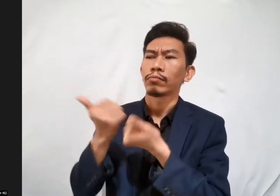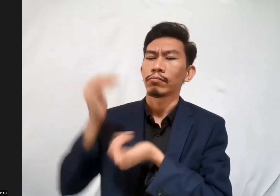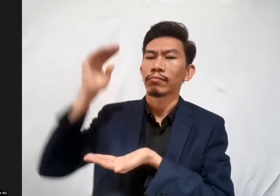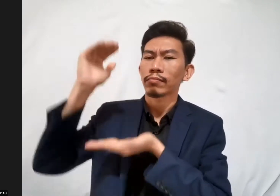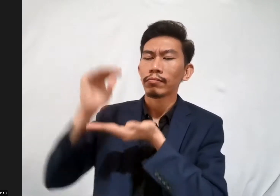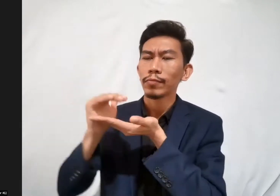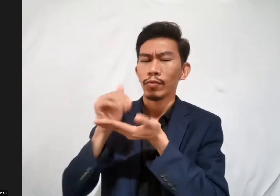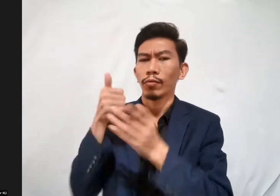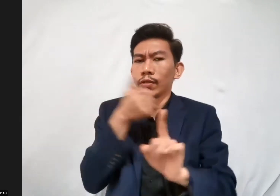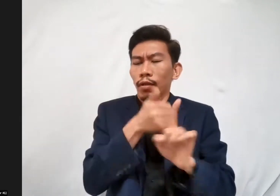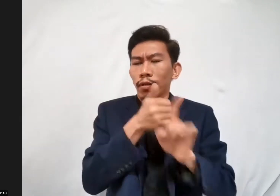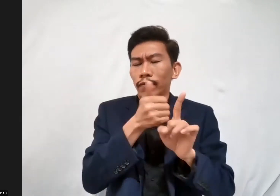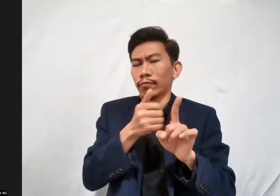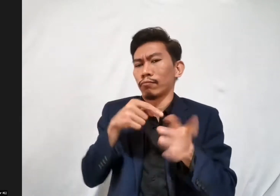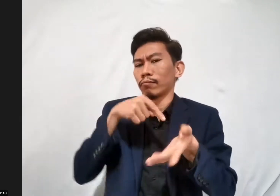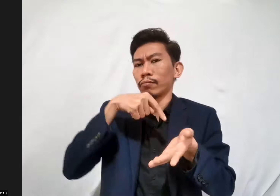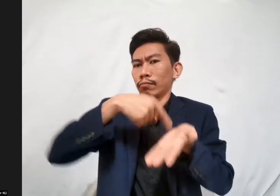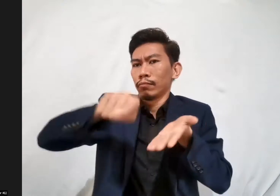out-of-pocket costs in the Philippines.